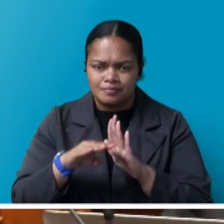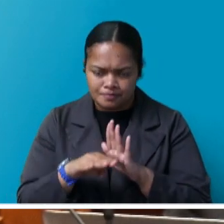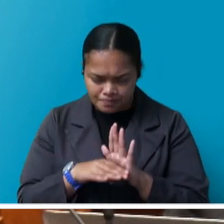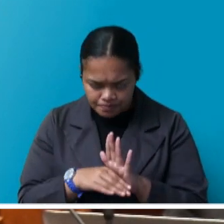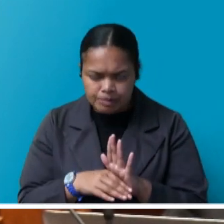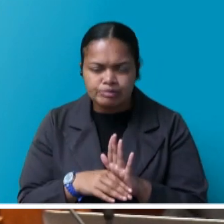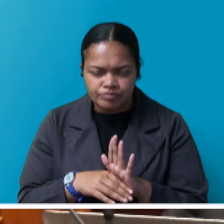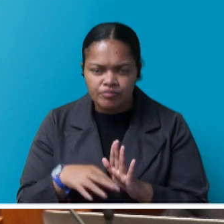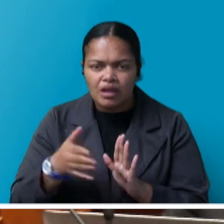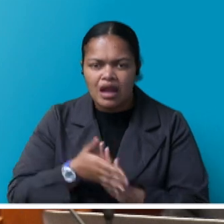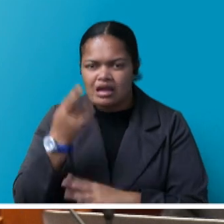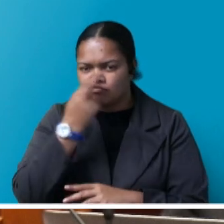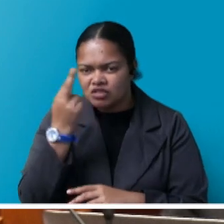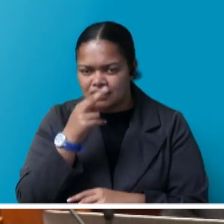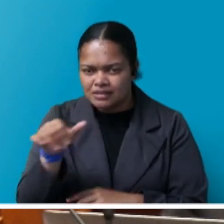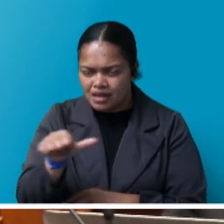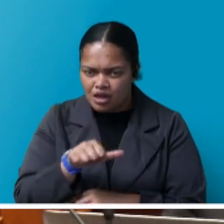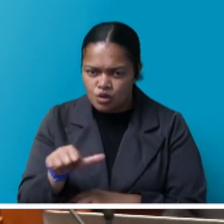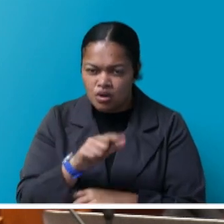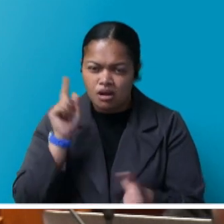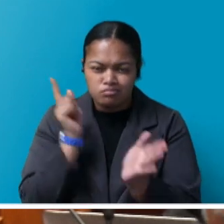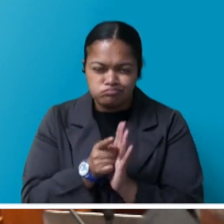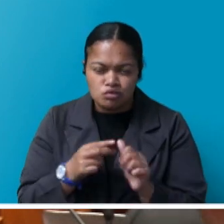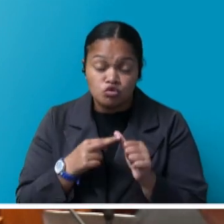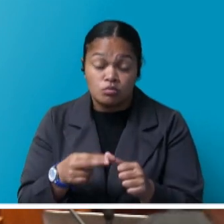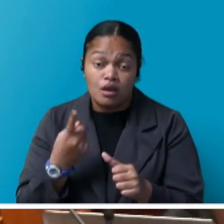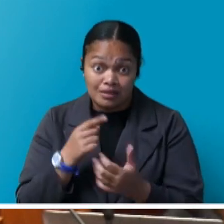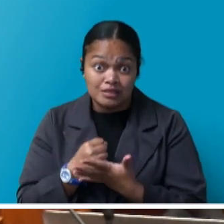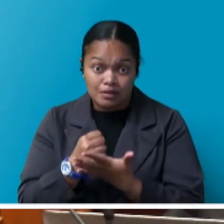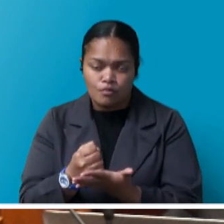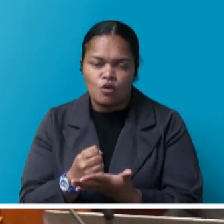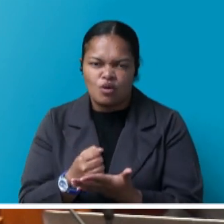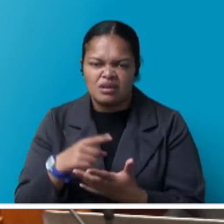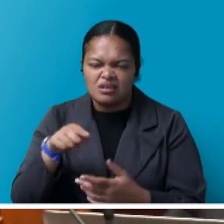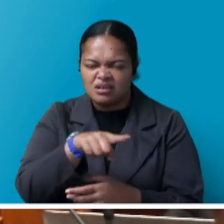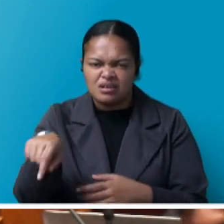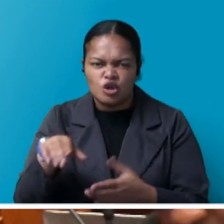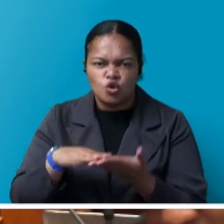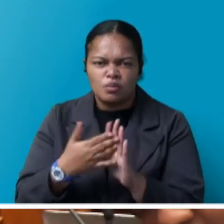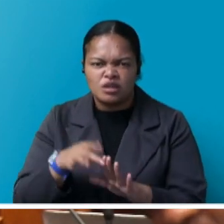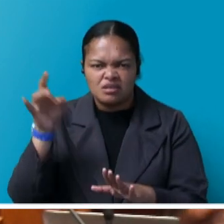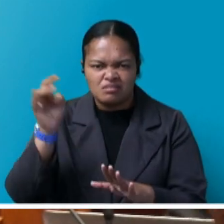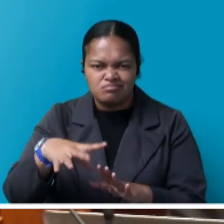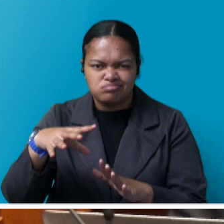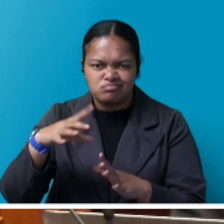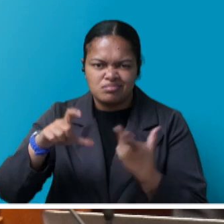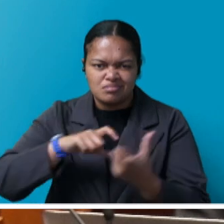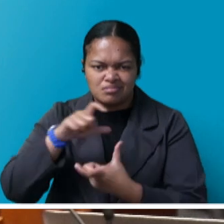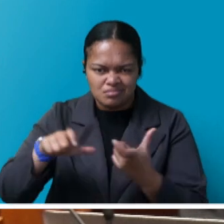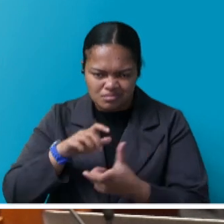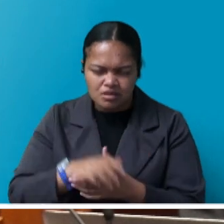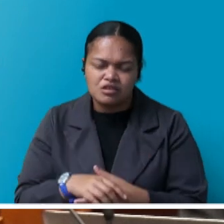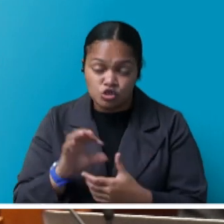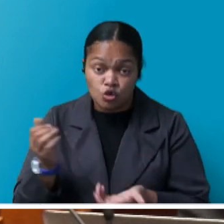areas, ensuring swift response and support to affected communities when disasters strike. Our